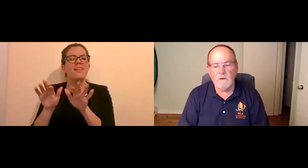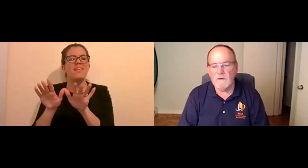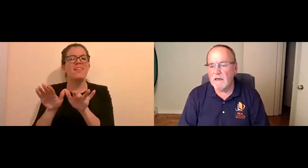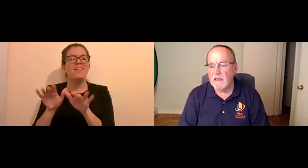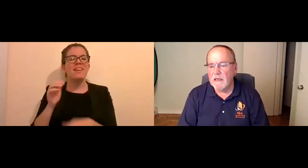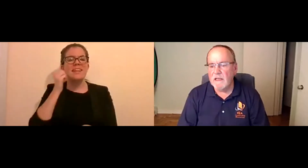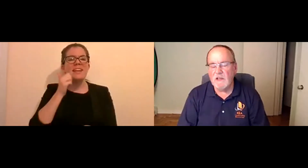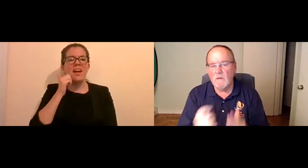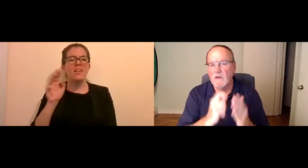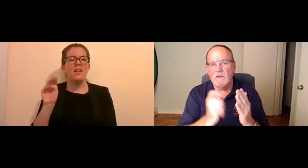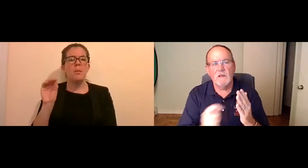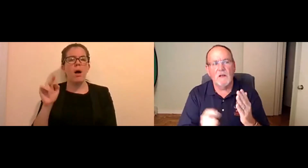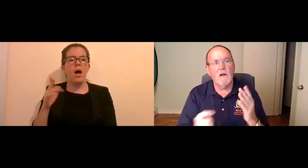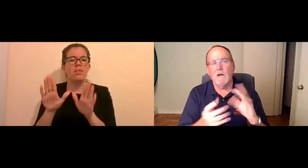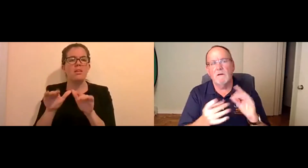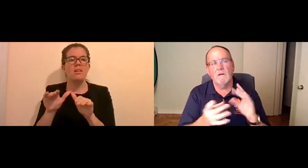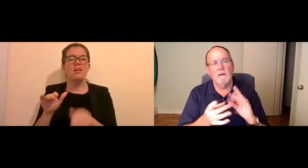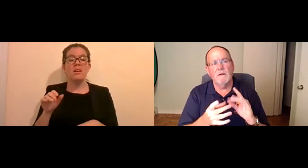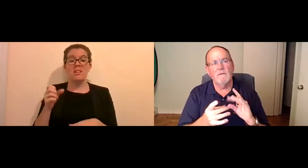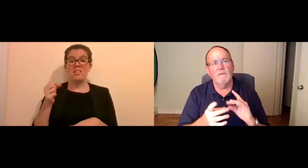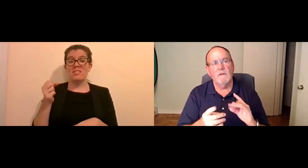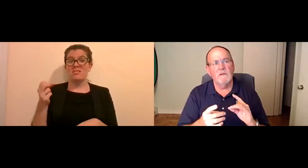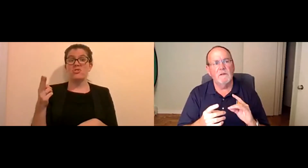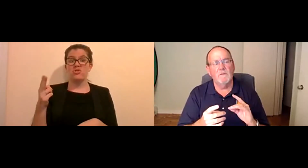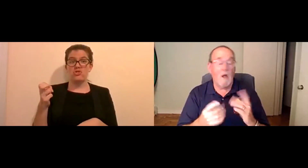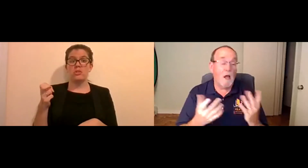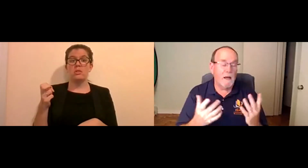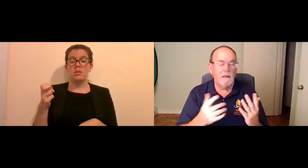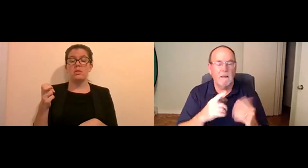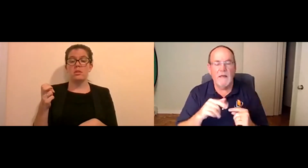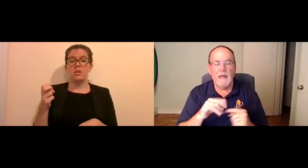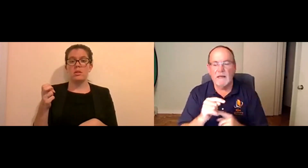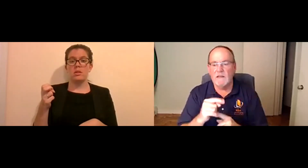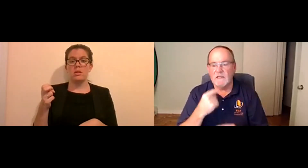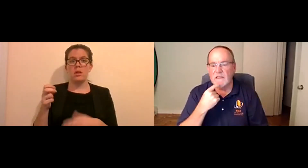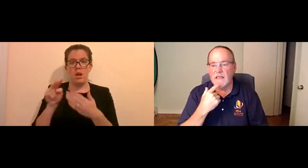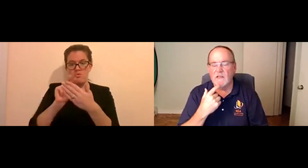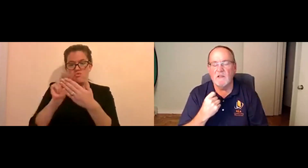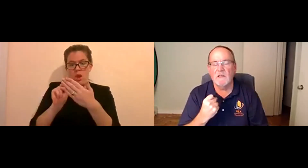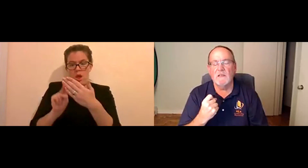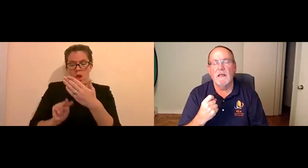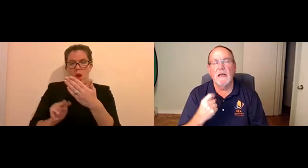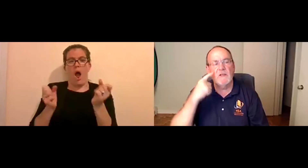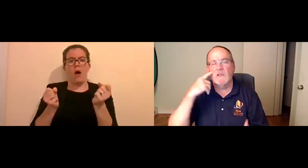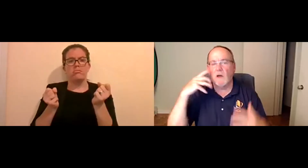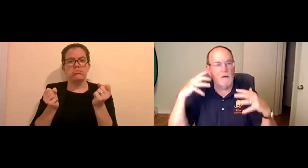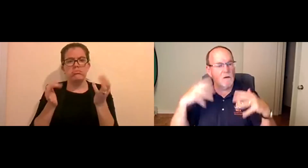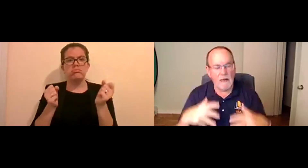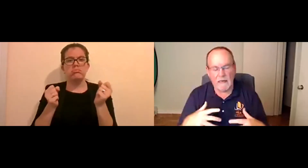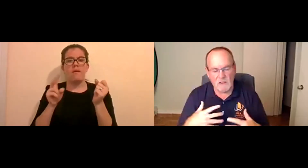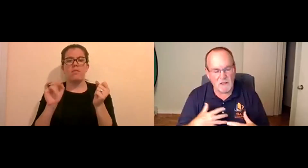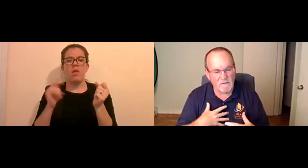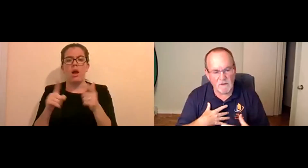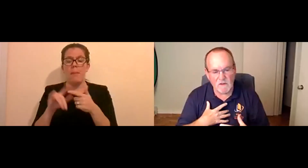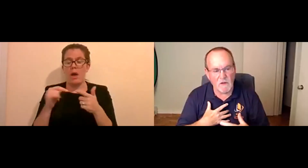the folks there. And she wrote this long blog about it and just said, I just started